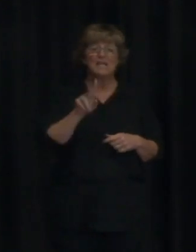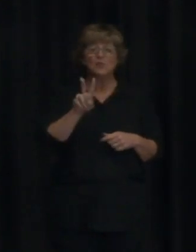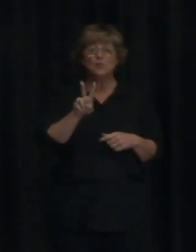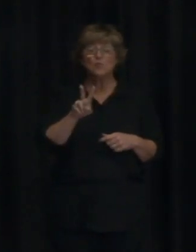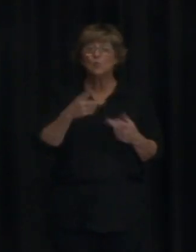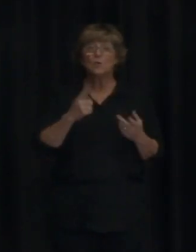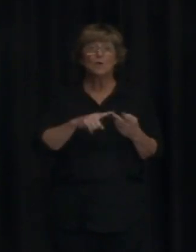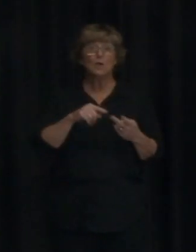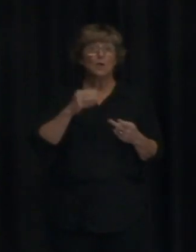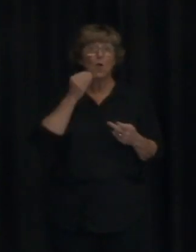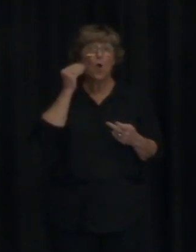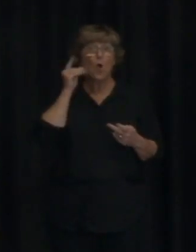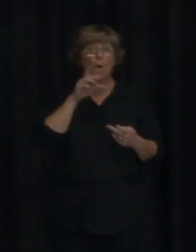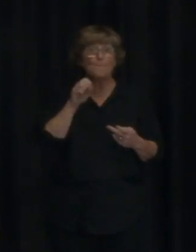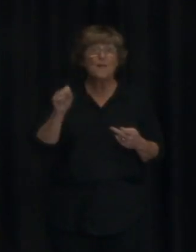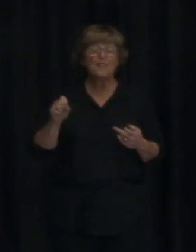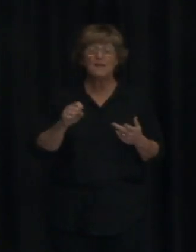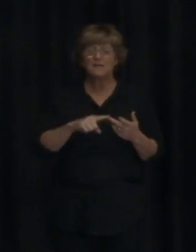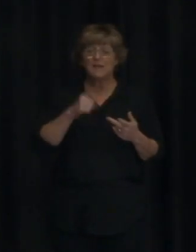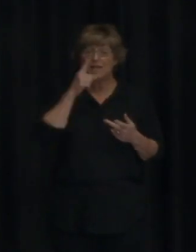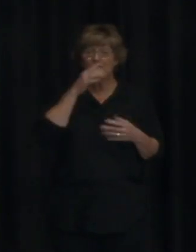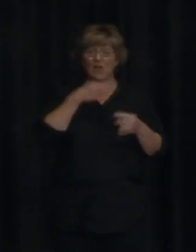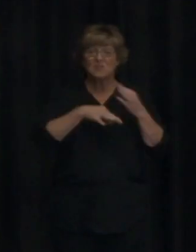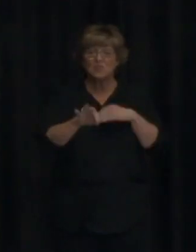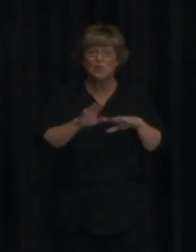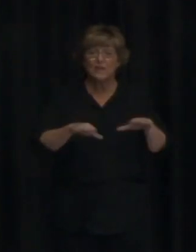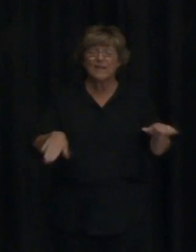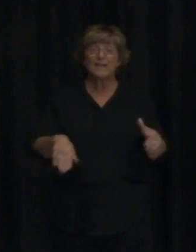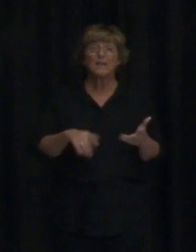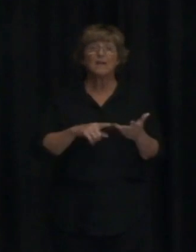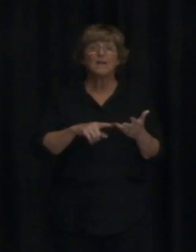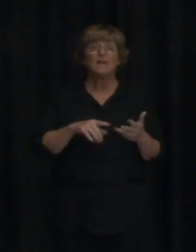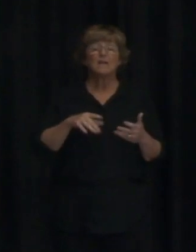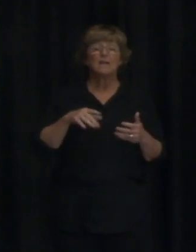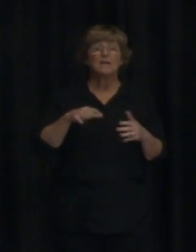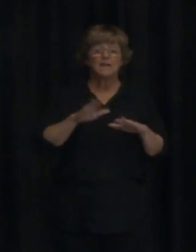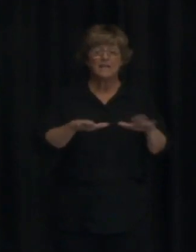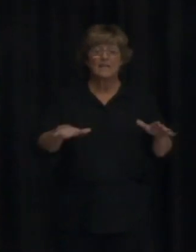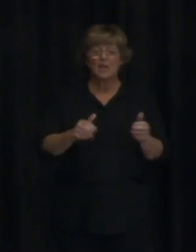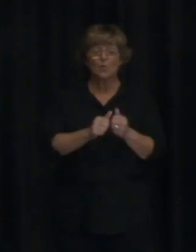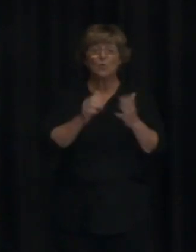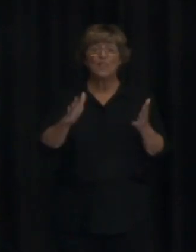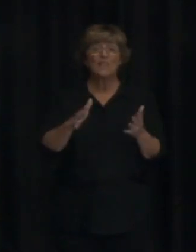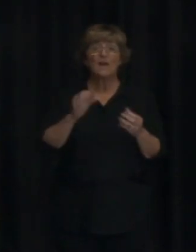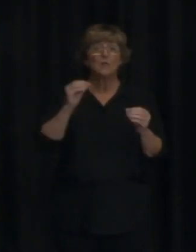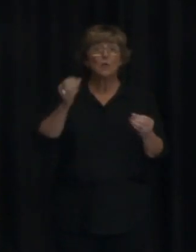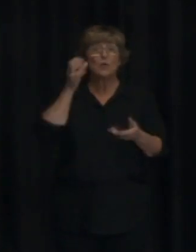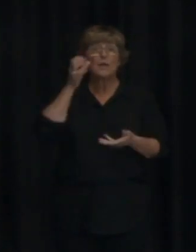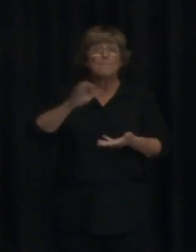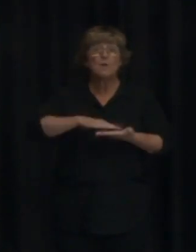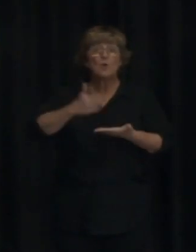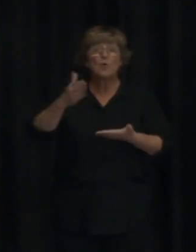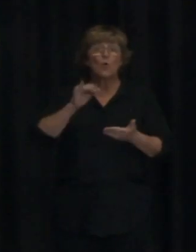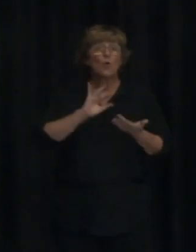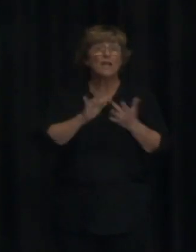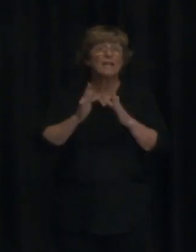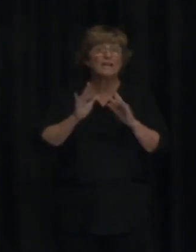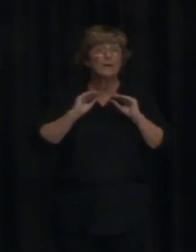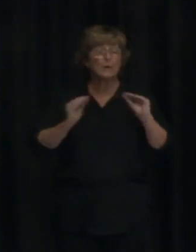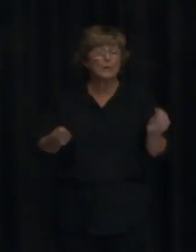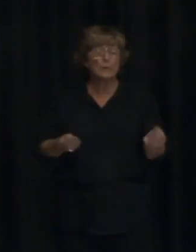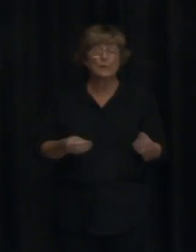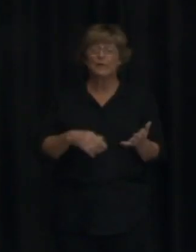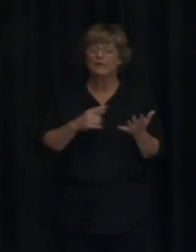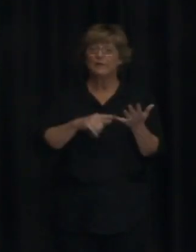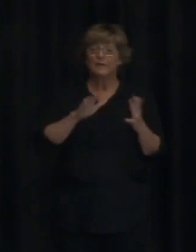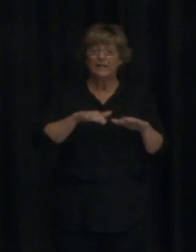homeless, it includes our foster kids, it includes kids without devices, without the internet. It